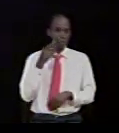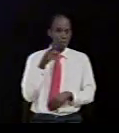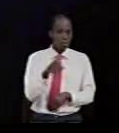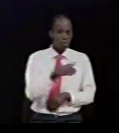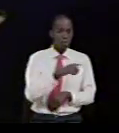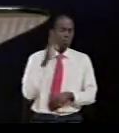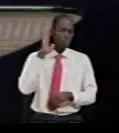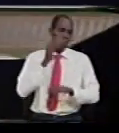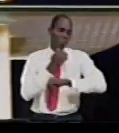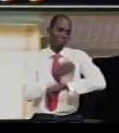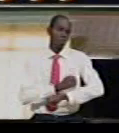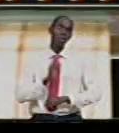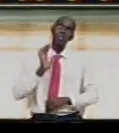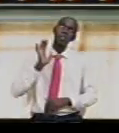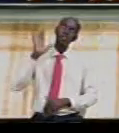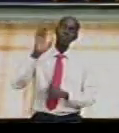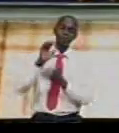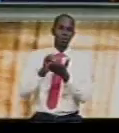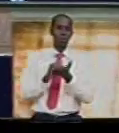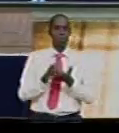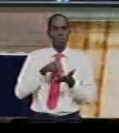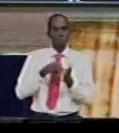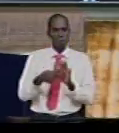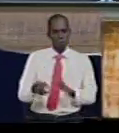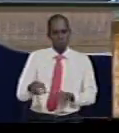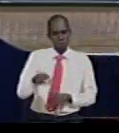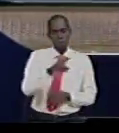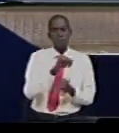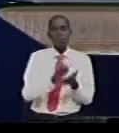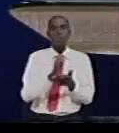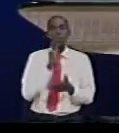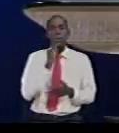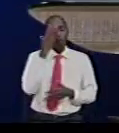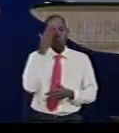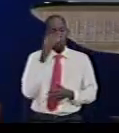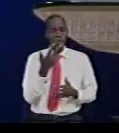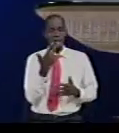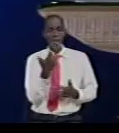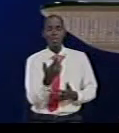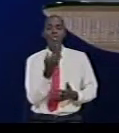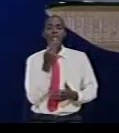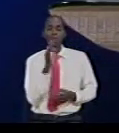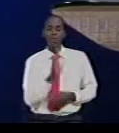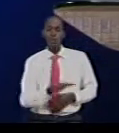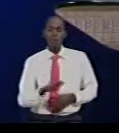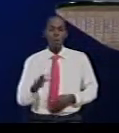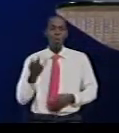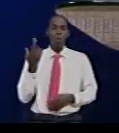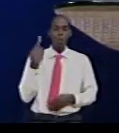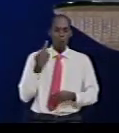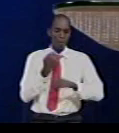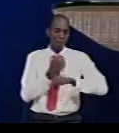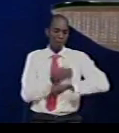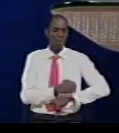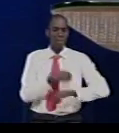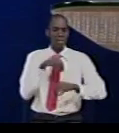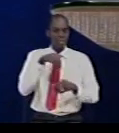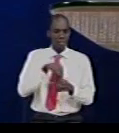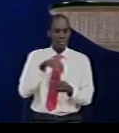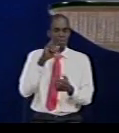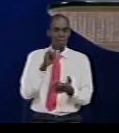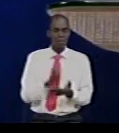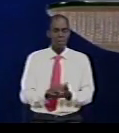its own. That's why we have Shadrach, Meshach, and Abednego preserved in that